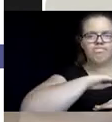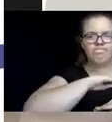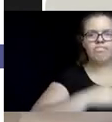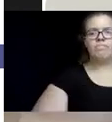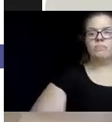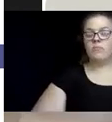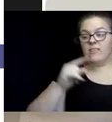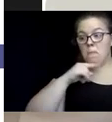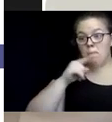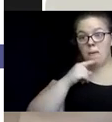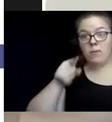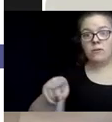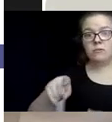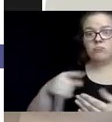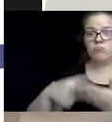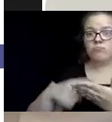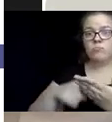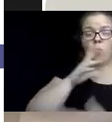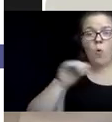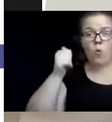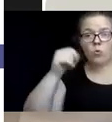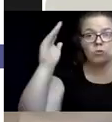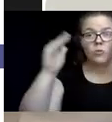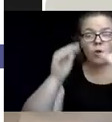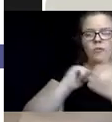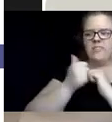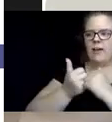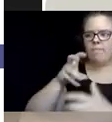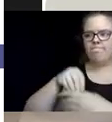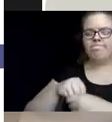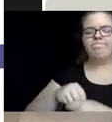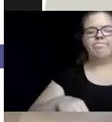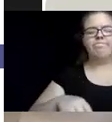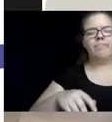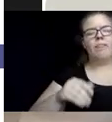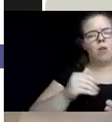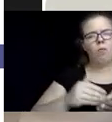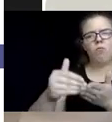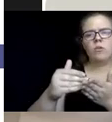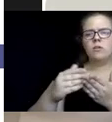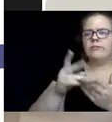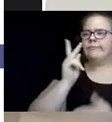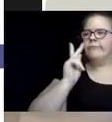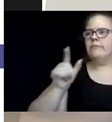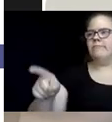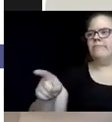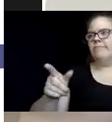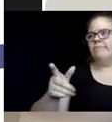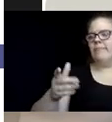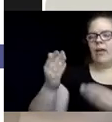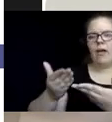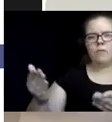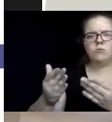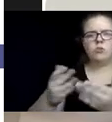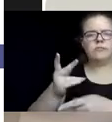start talking about older adults and how they should be engaged, very often They're seen as objects of care,